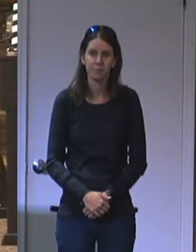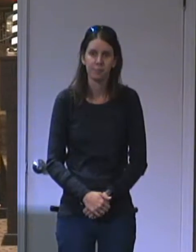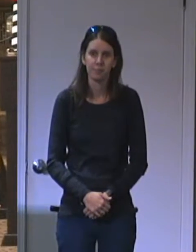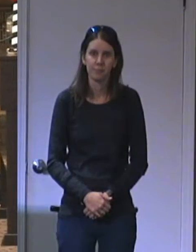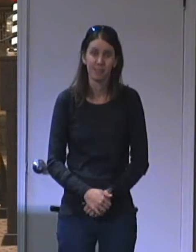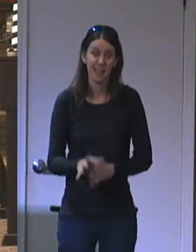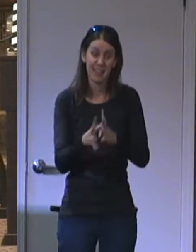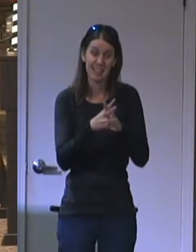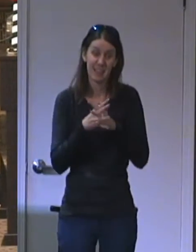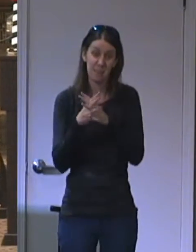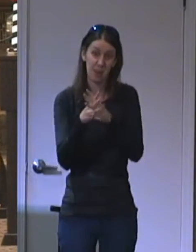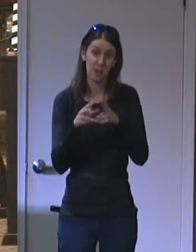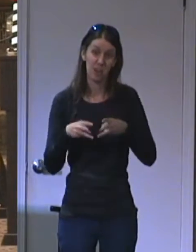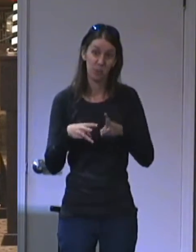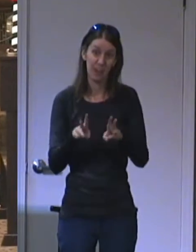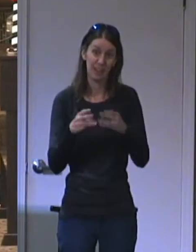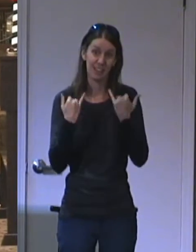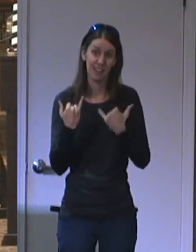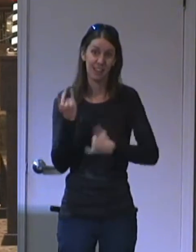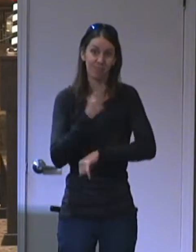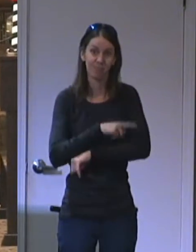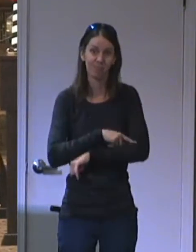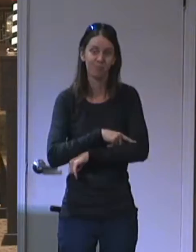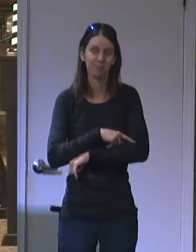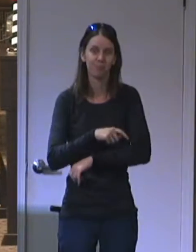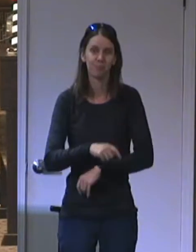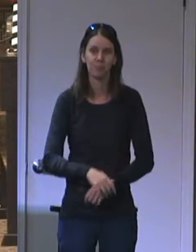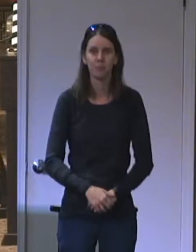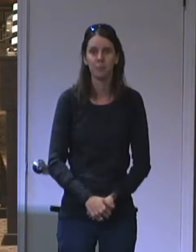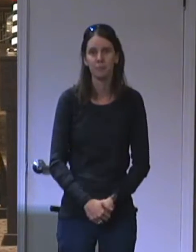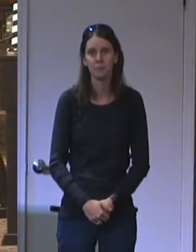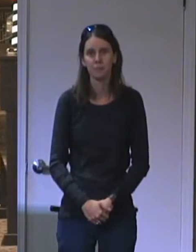And that's the American way today.